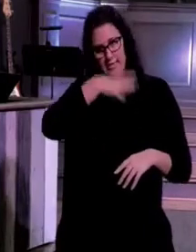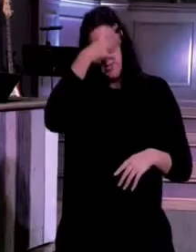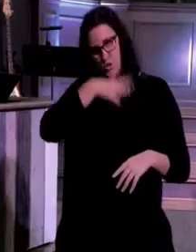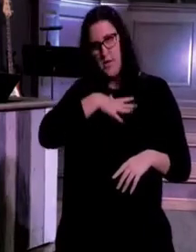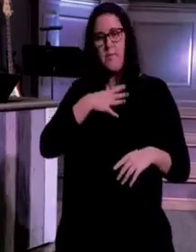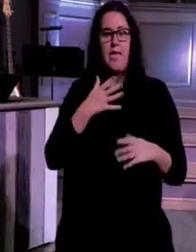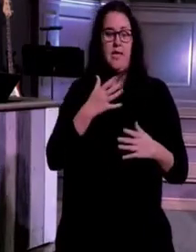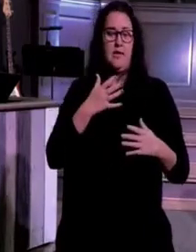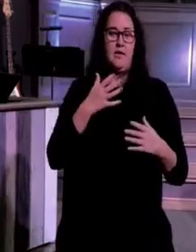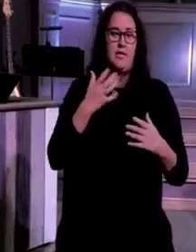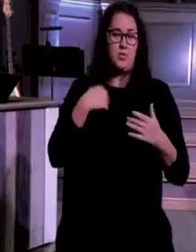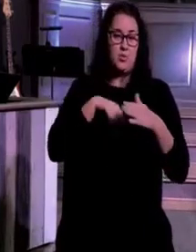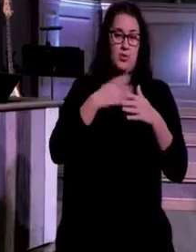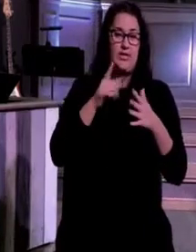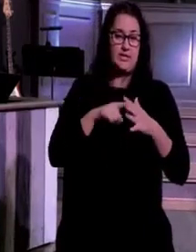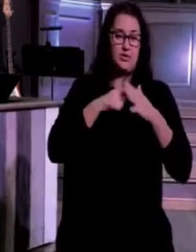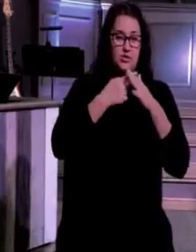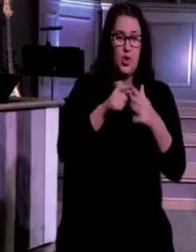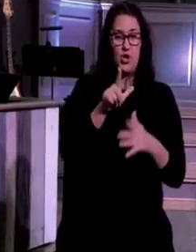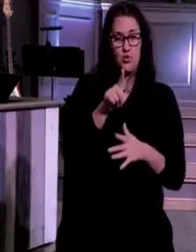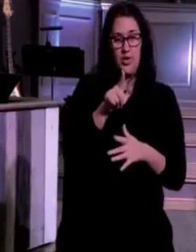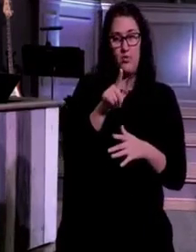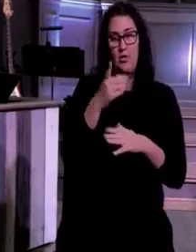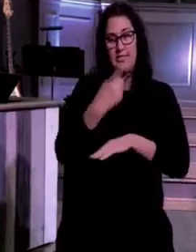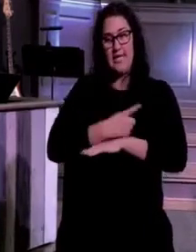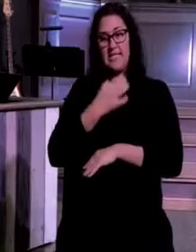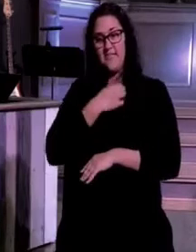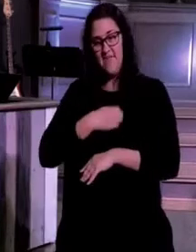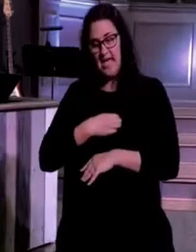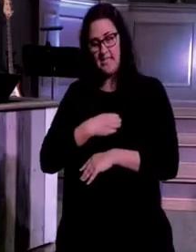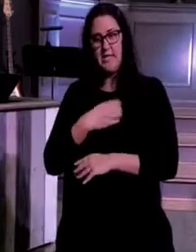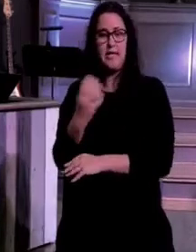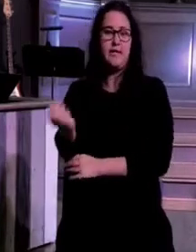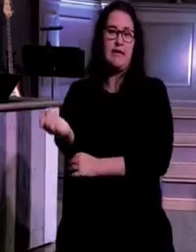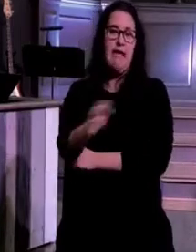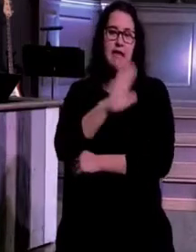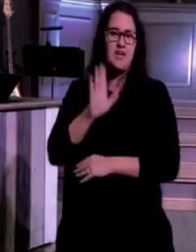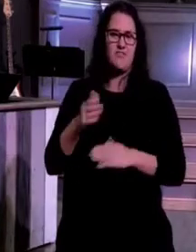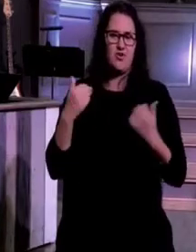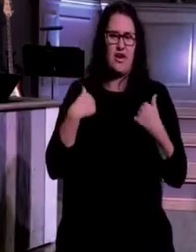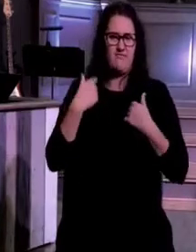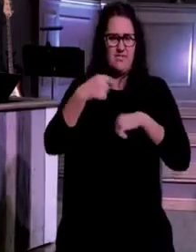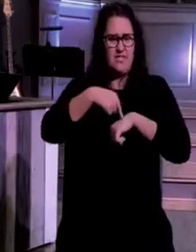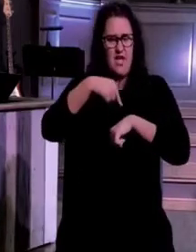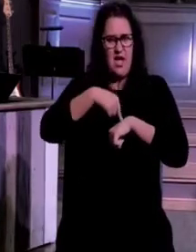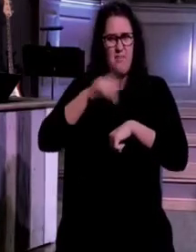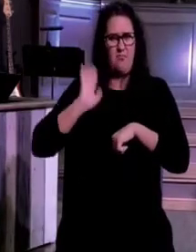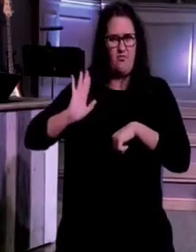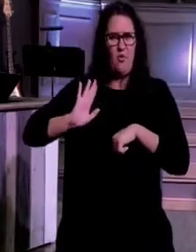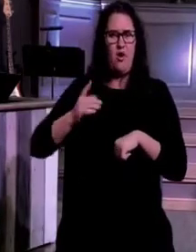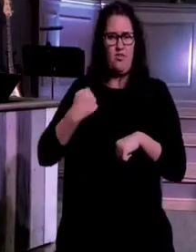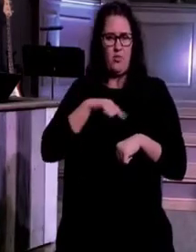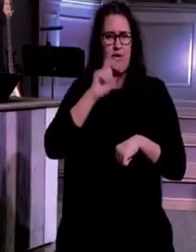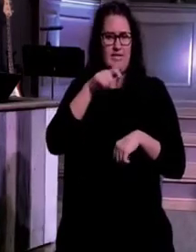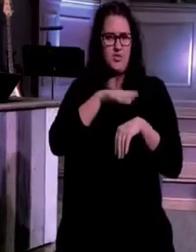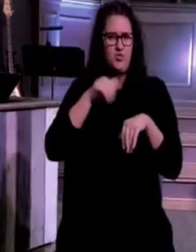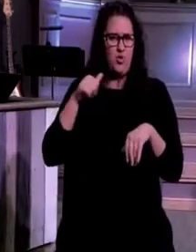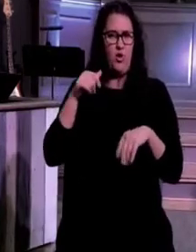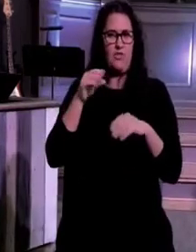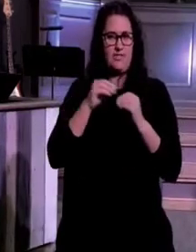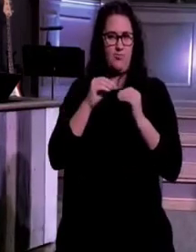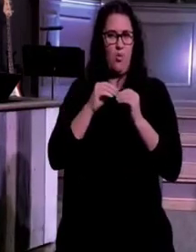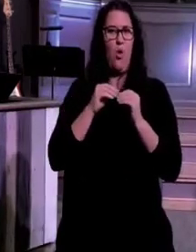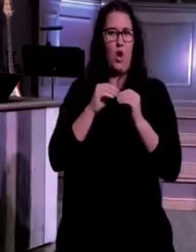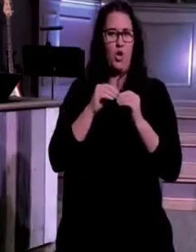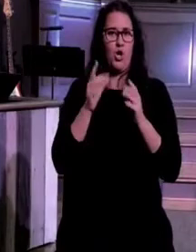as we enter into 21 days of prayer and fasting, never has there been a time that we need to call unto the Lord that's more urgent than